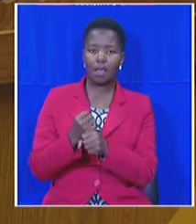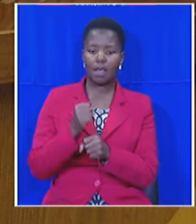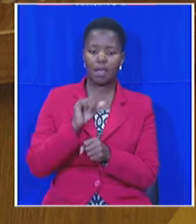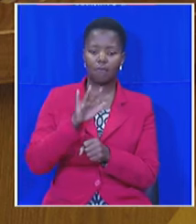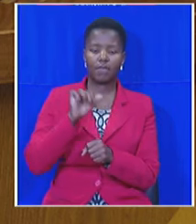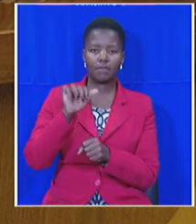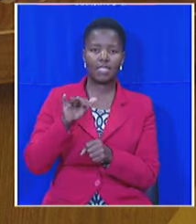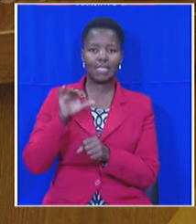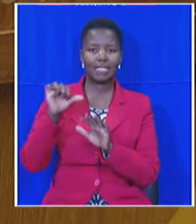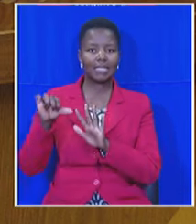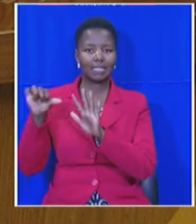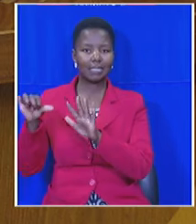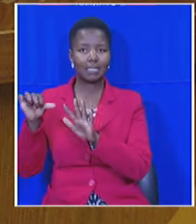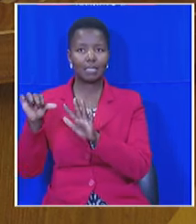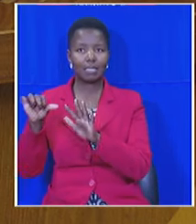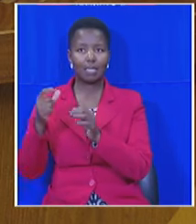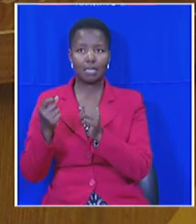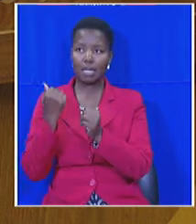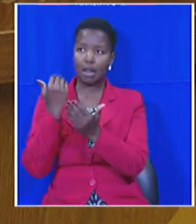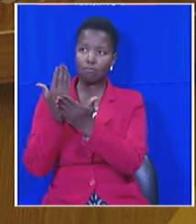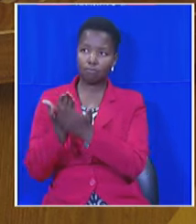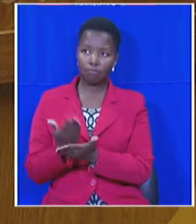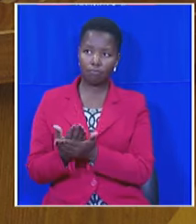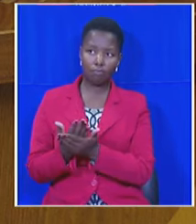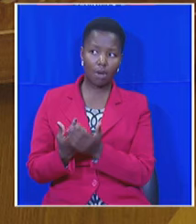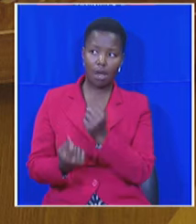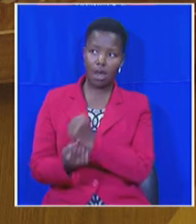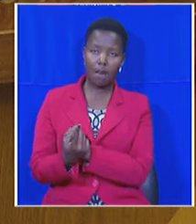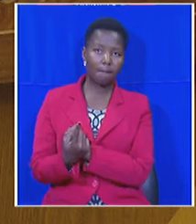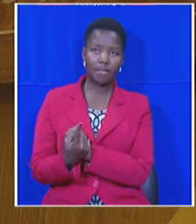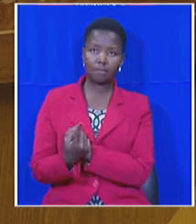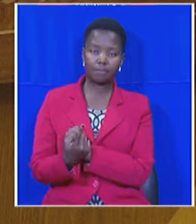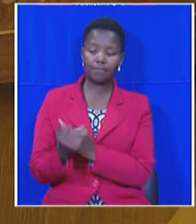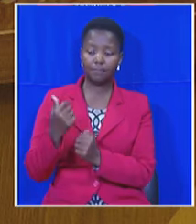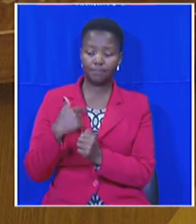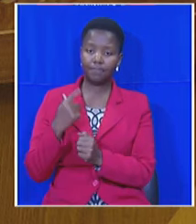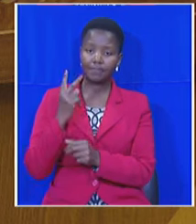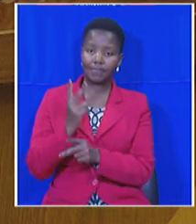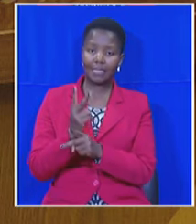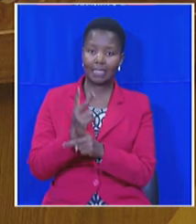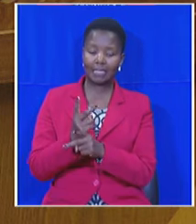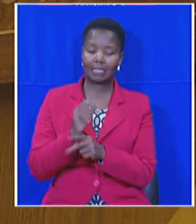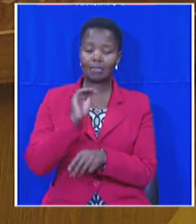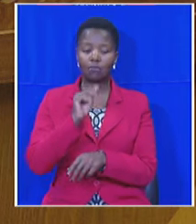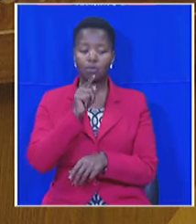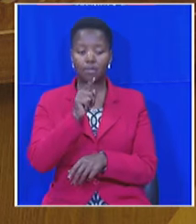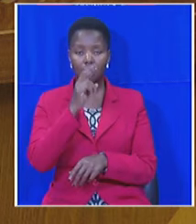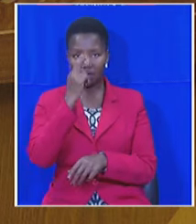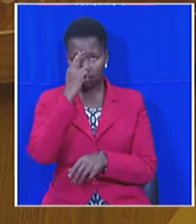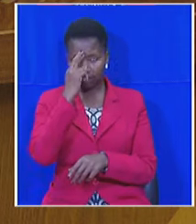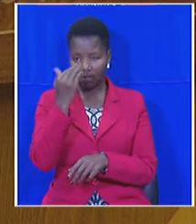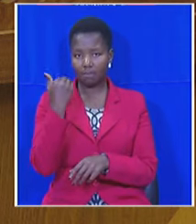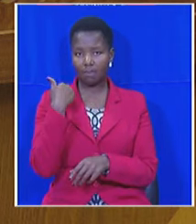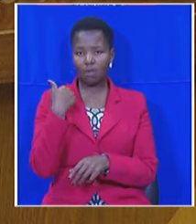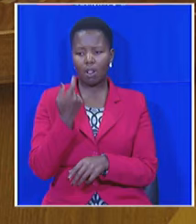That didn't happen to all the promises. I need not repeatedly remind you about the ones where there was a